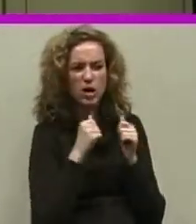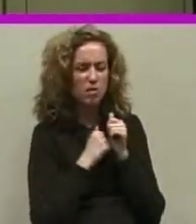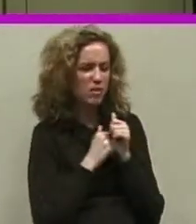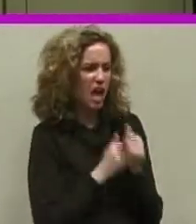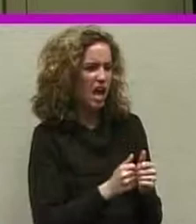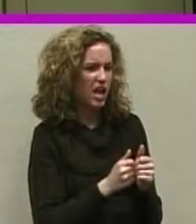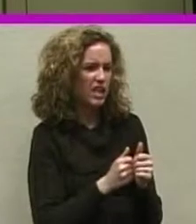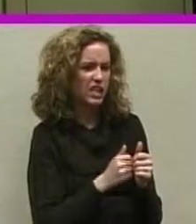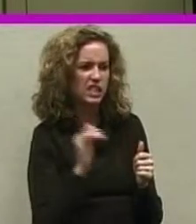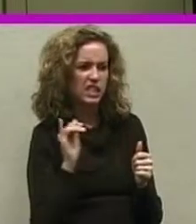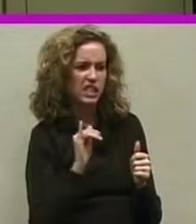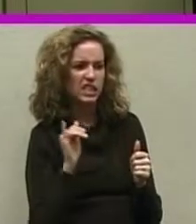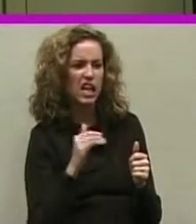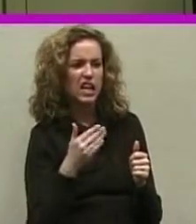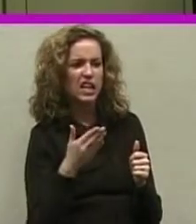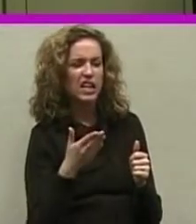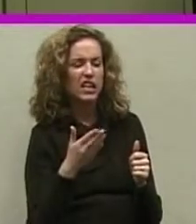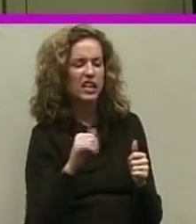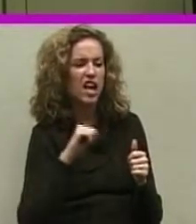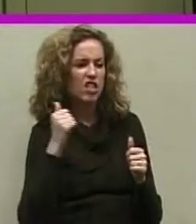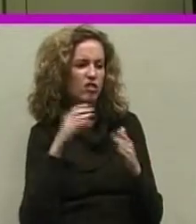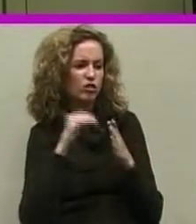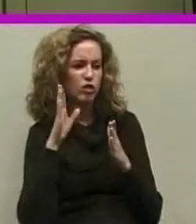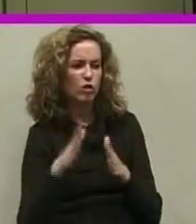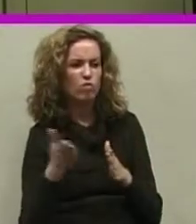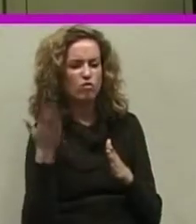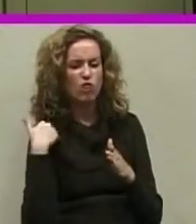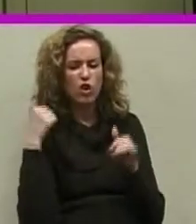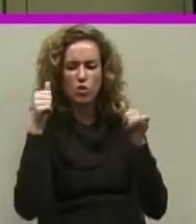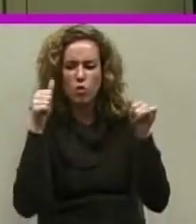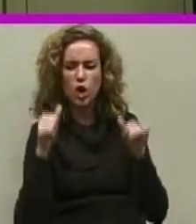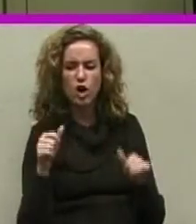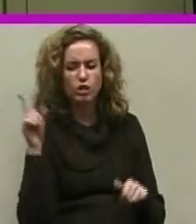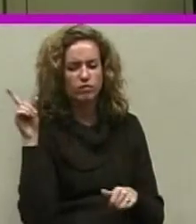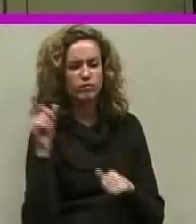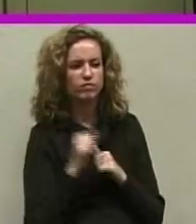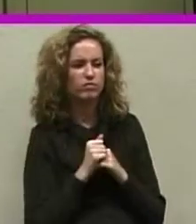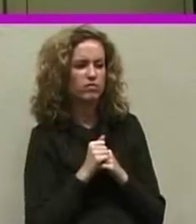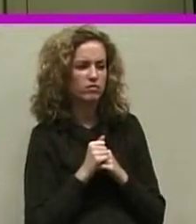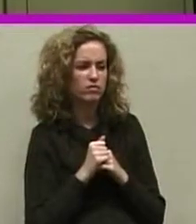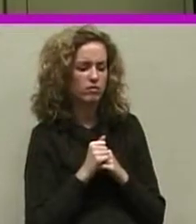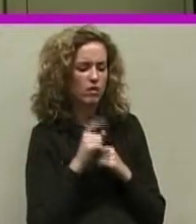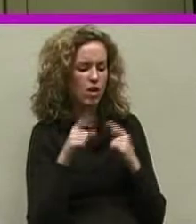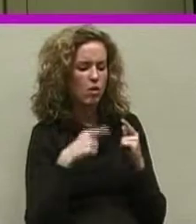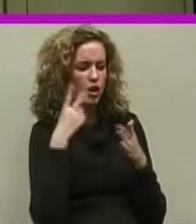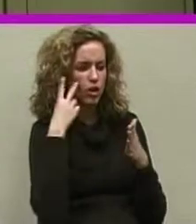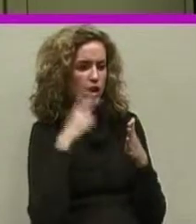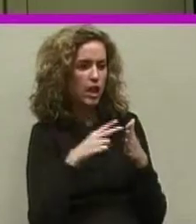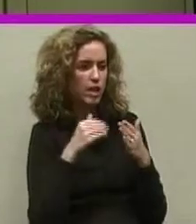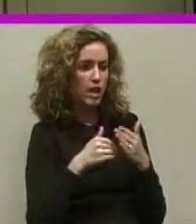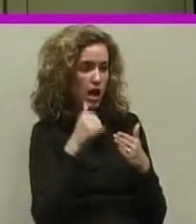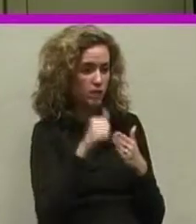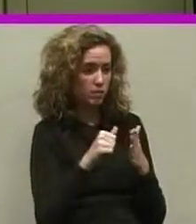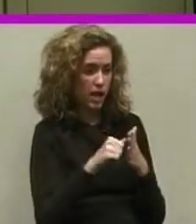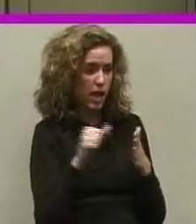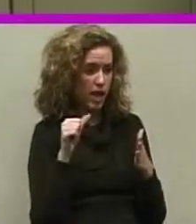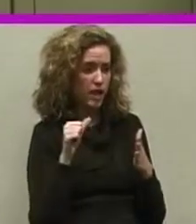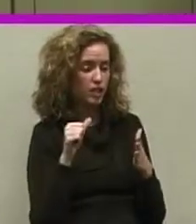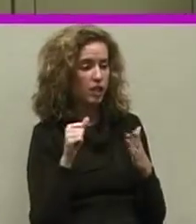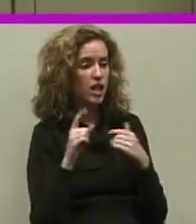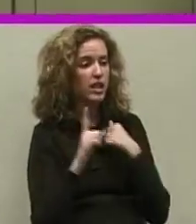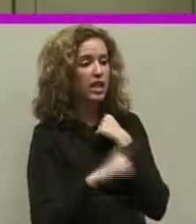man that we had up here on the board before. All right. When you look at the next page, the consequence for his target